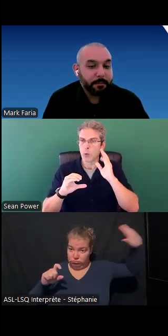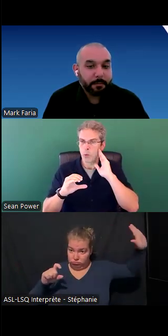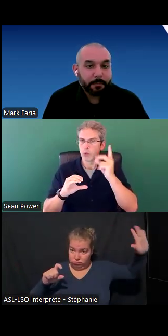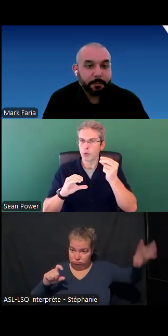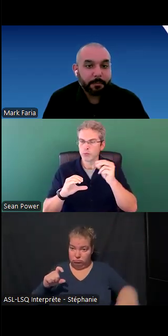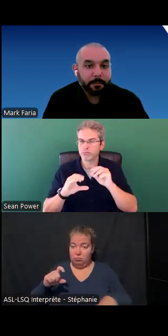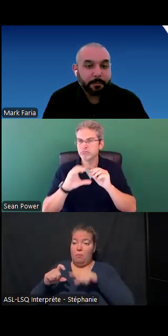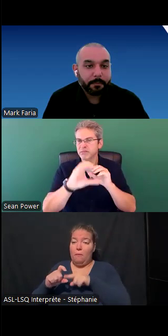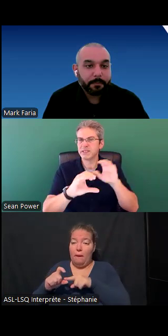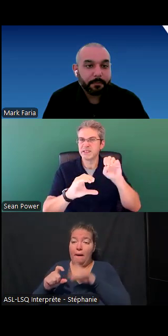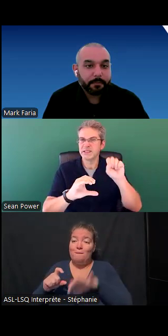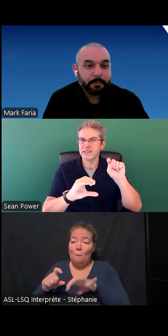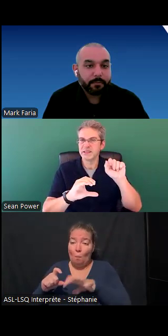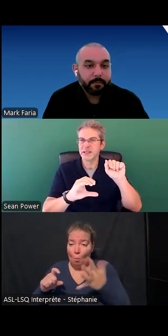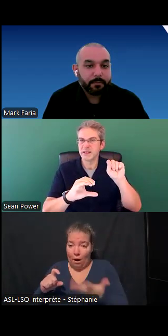estate.